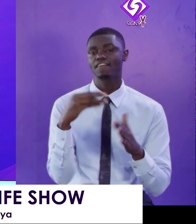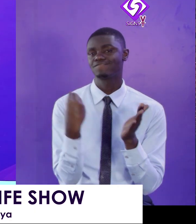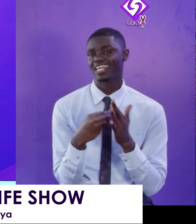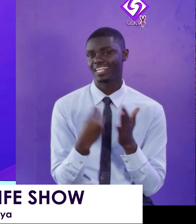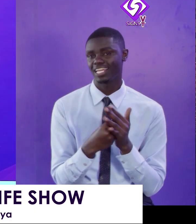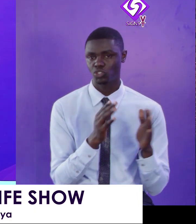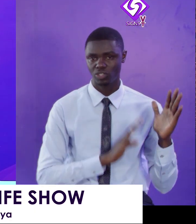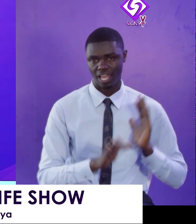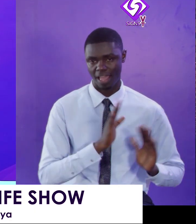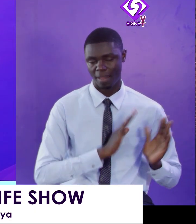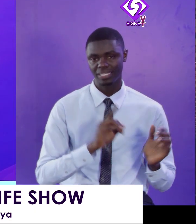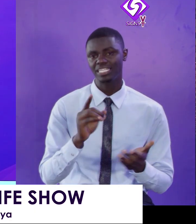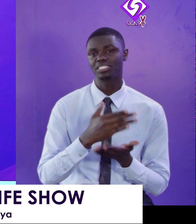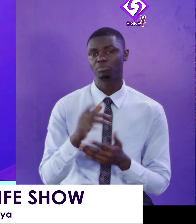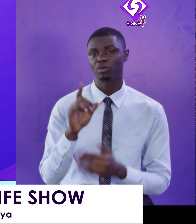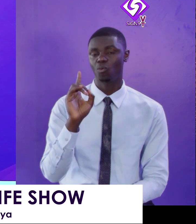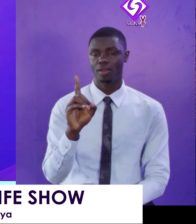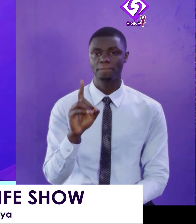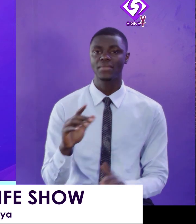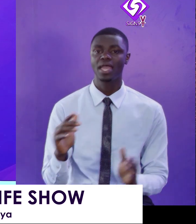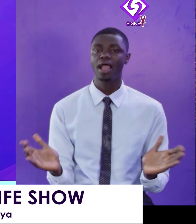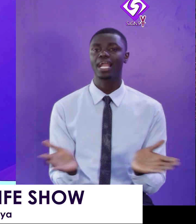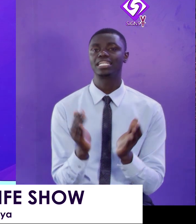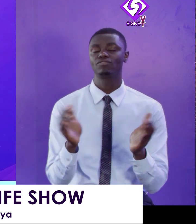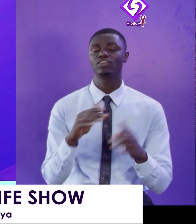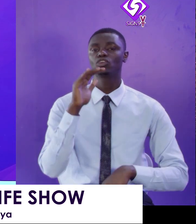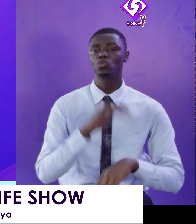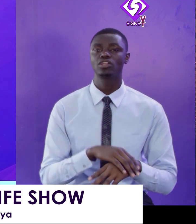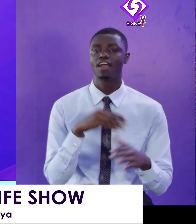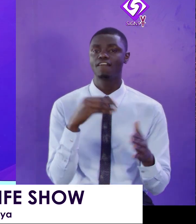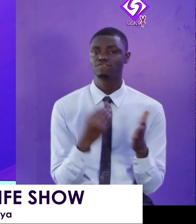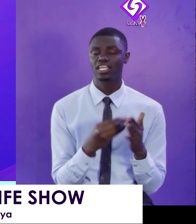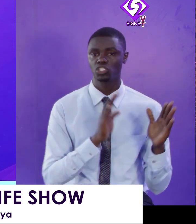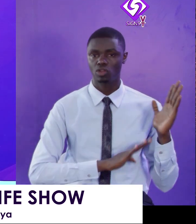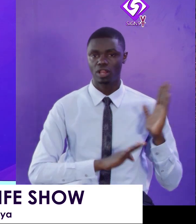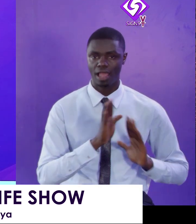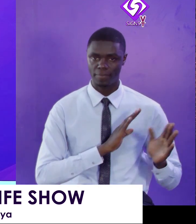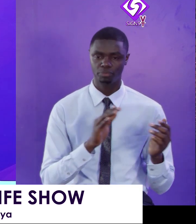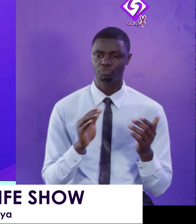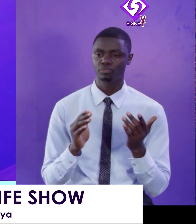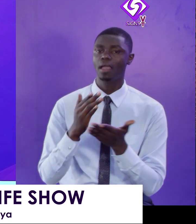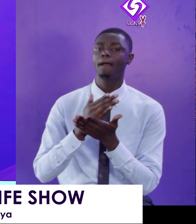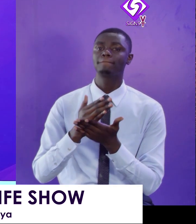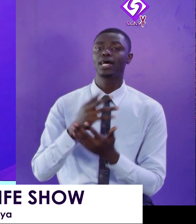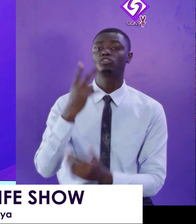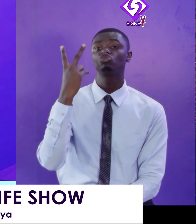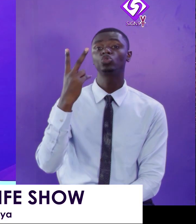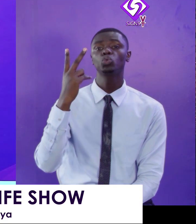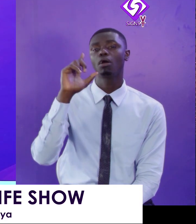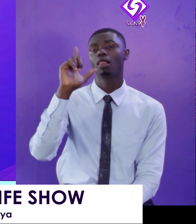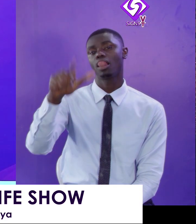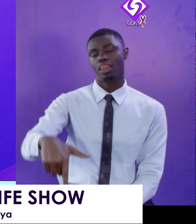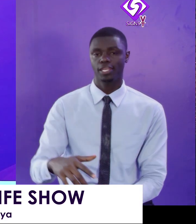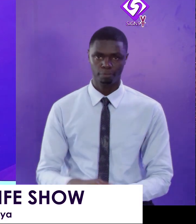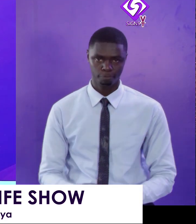1. Let me call it so. Cultivating good financial habits, part 1. There is part 2 coming. So there is